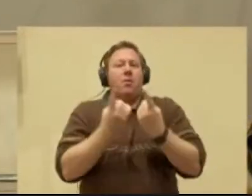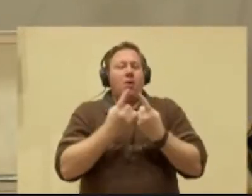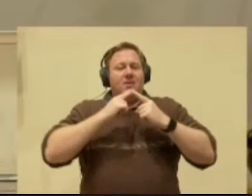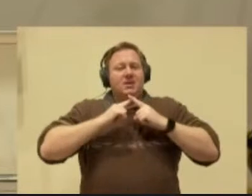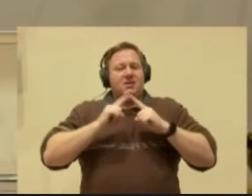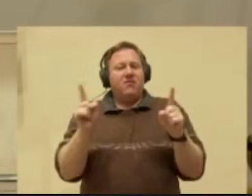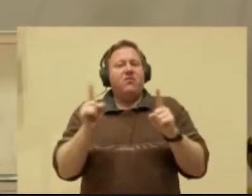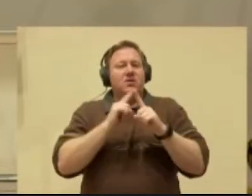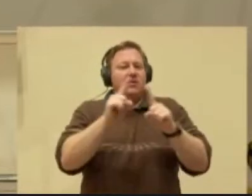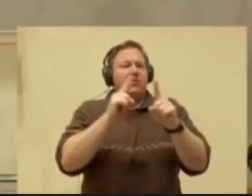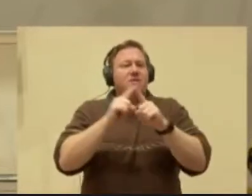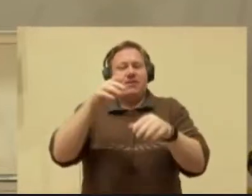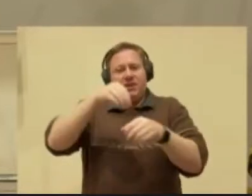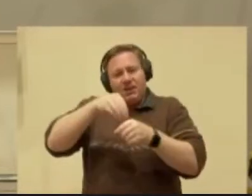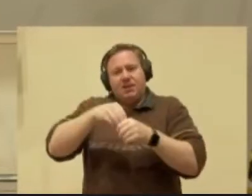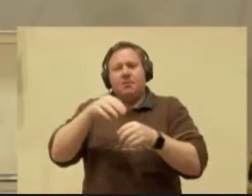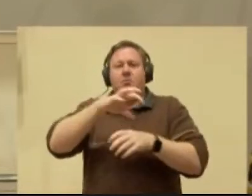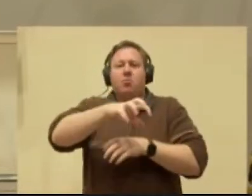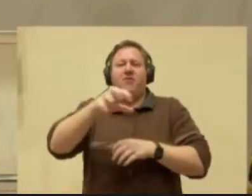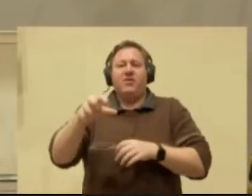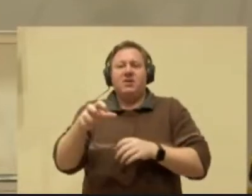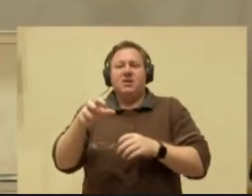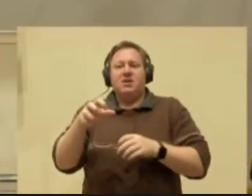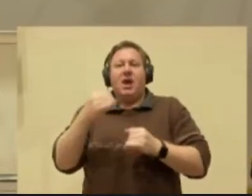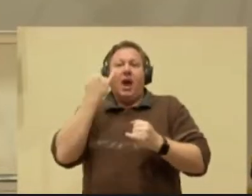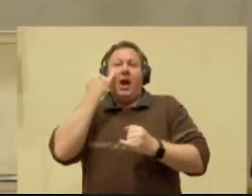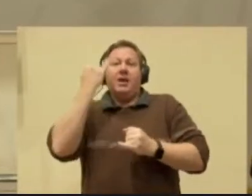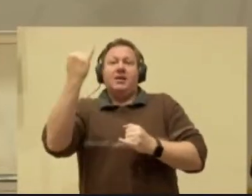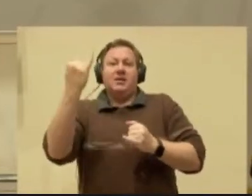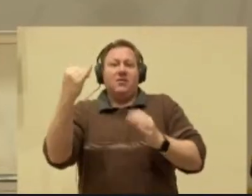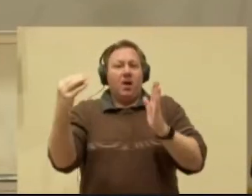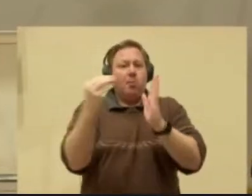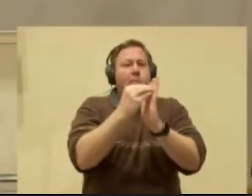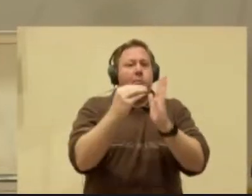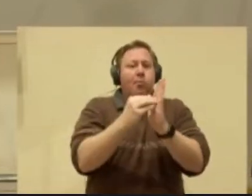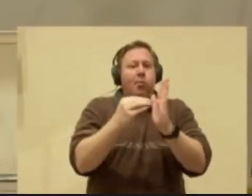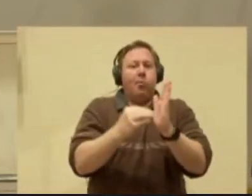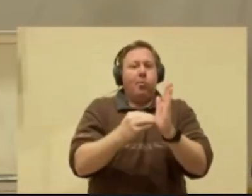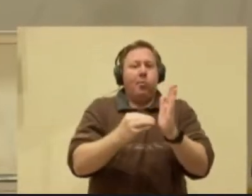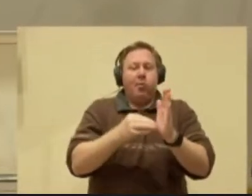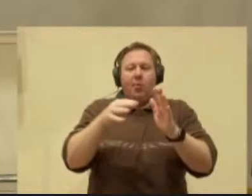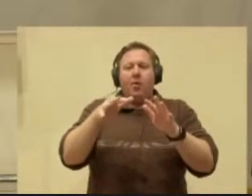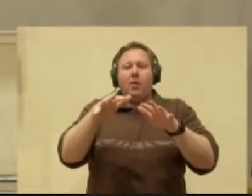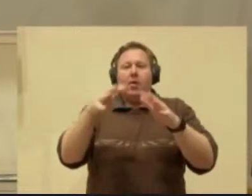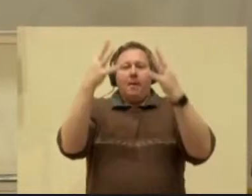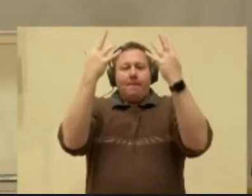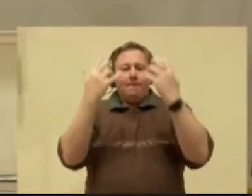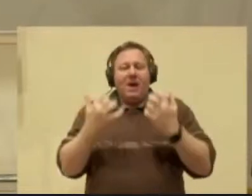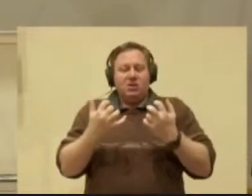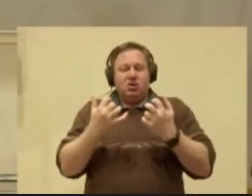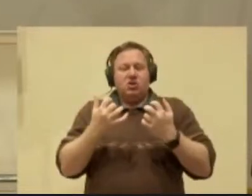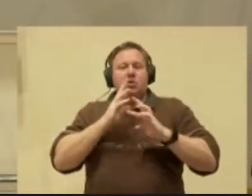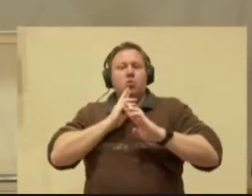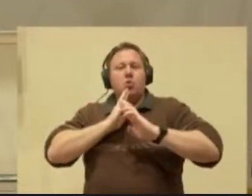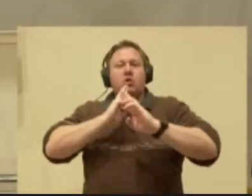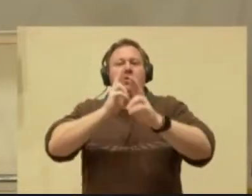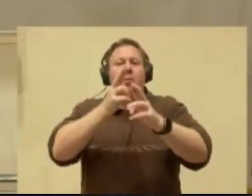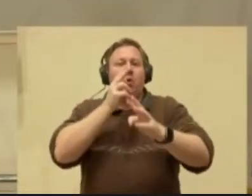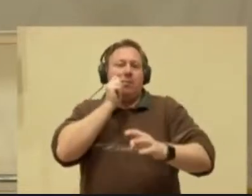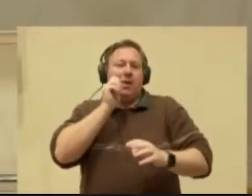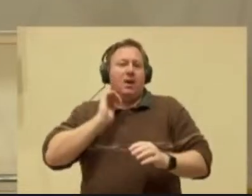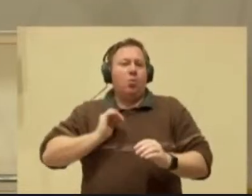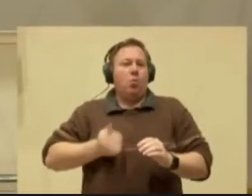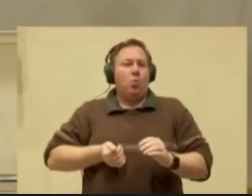identify and to allocate budgets of programs that are responsive to gender and other